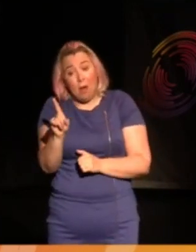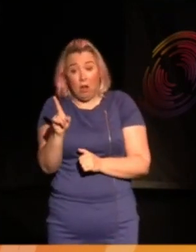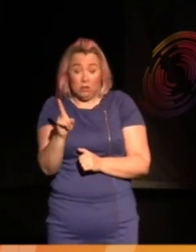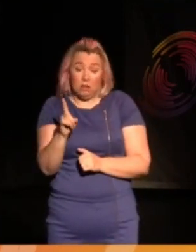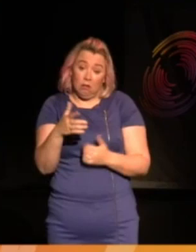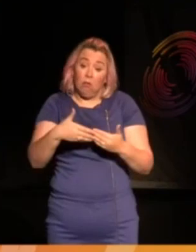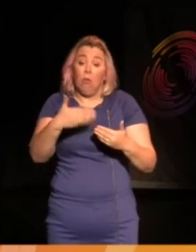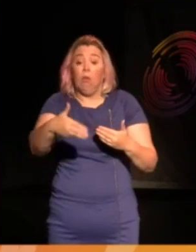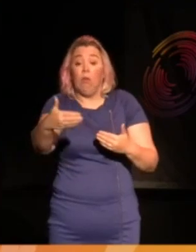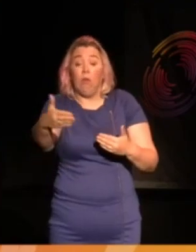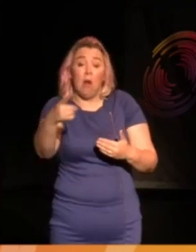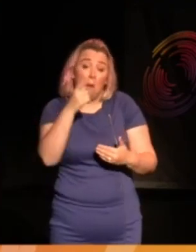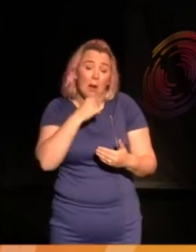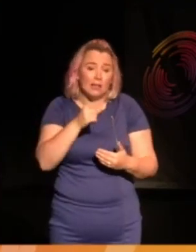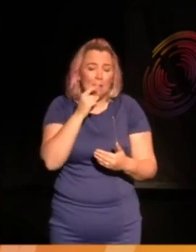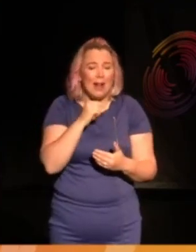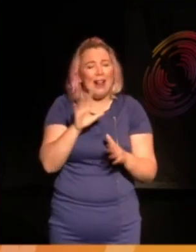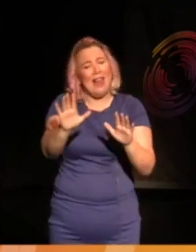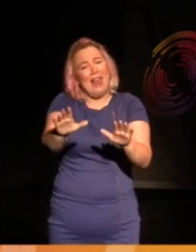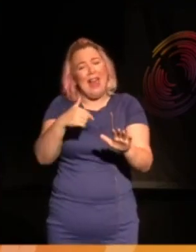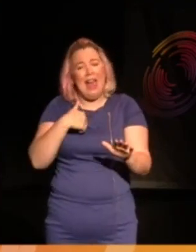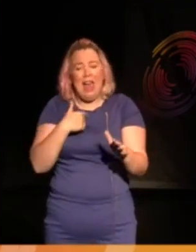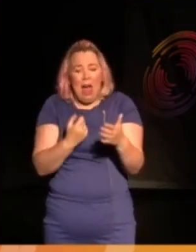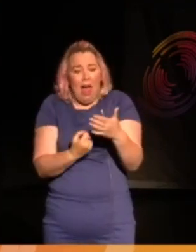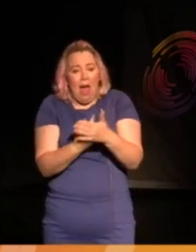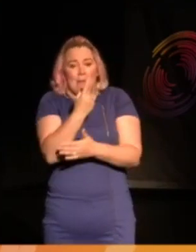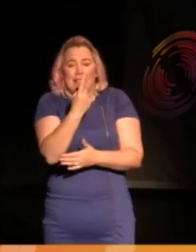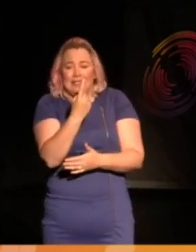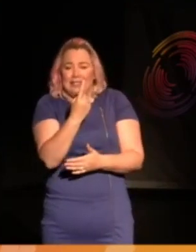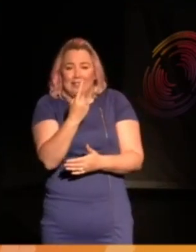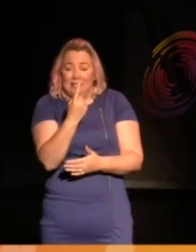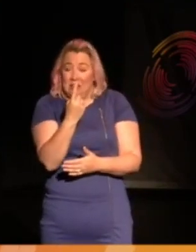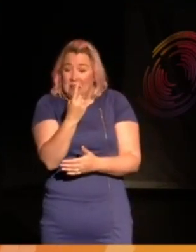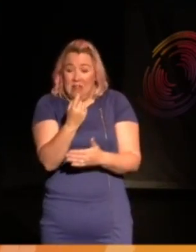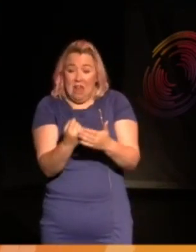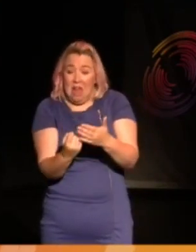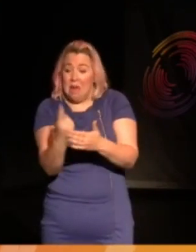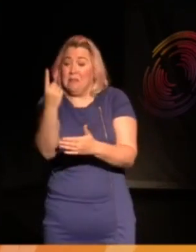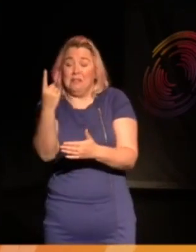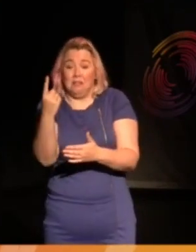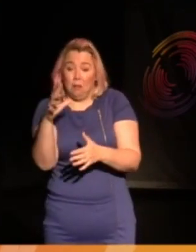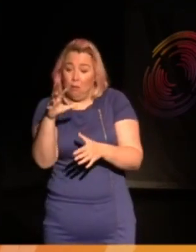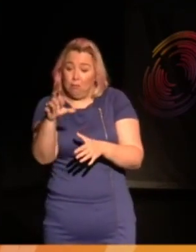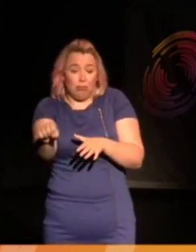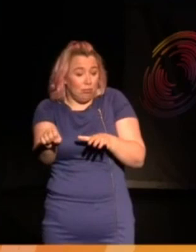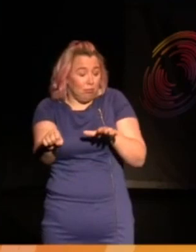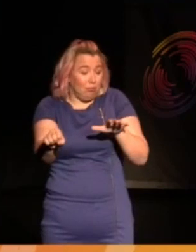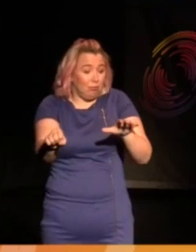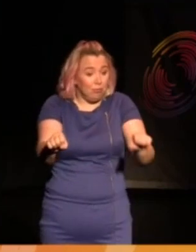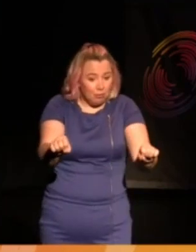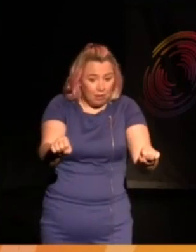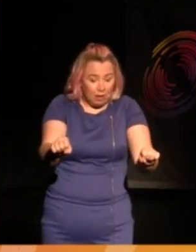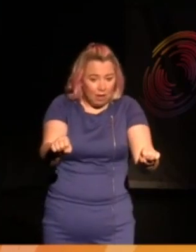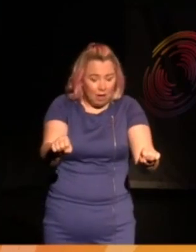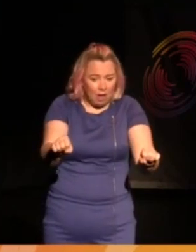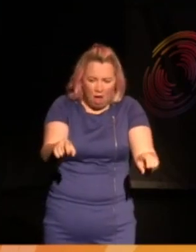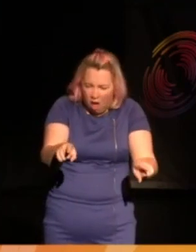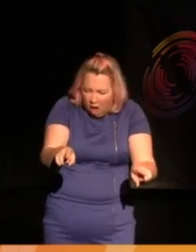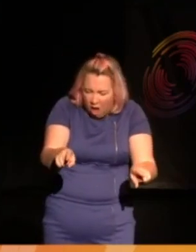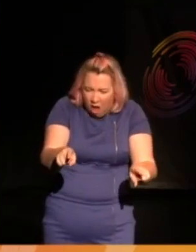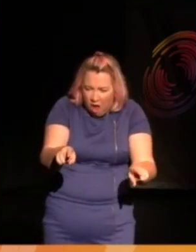are possible. And every now and then, I will catch a moment of something that was unthinkable